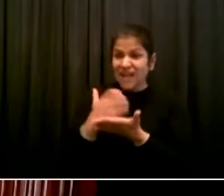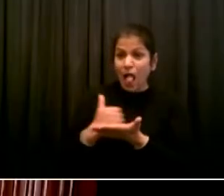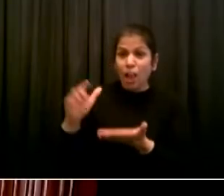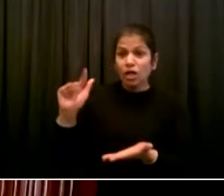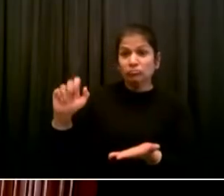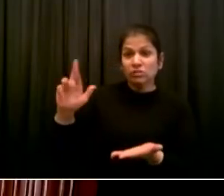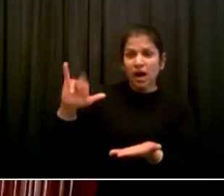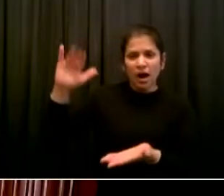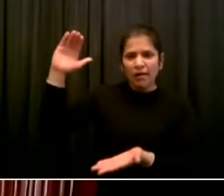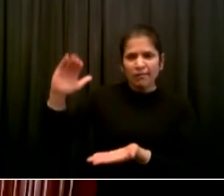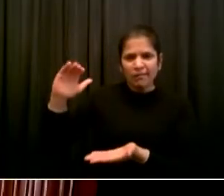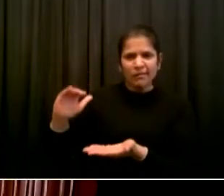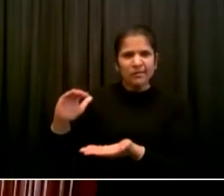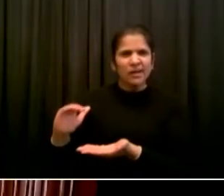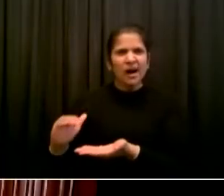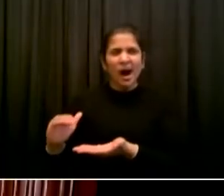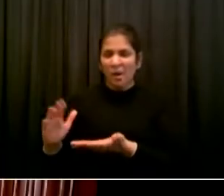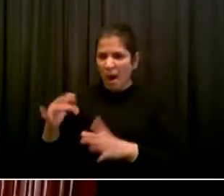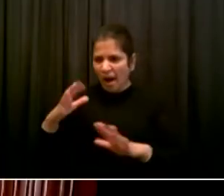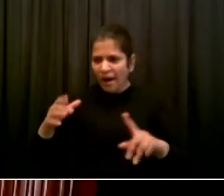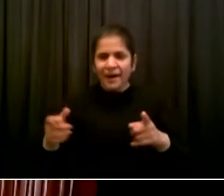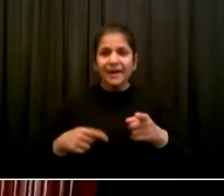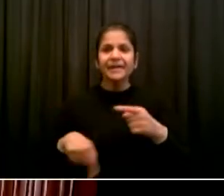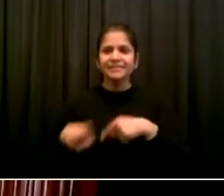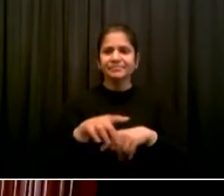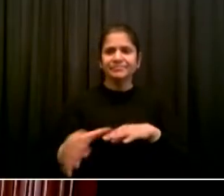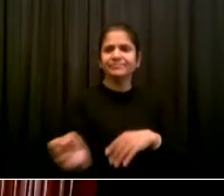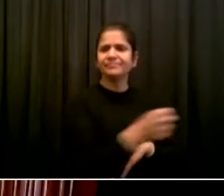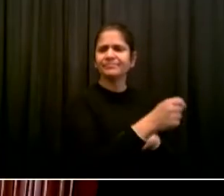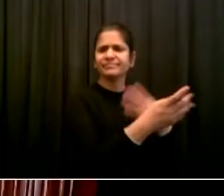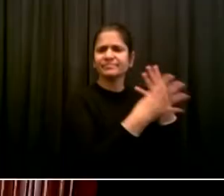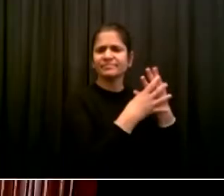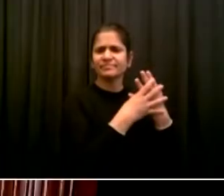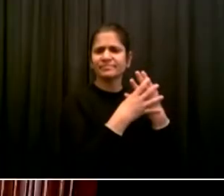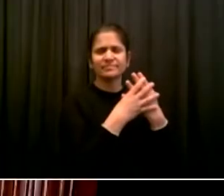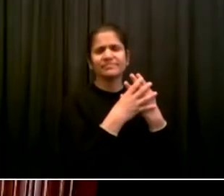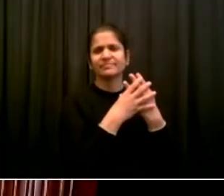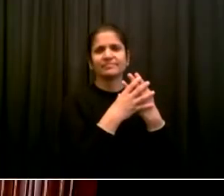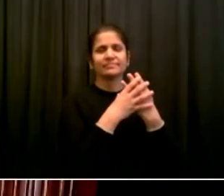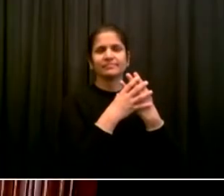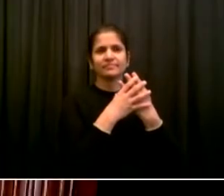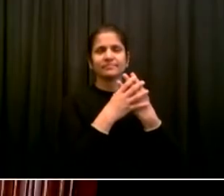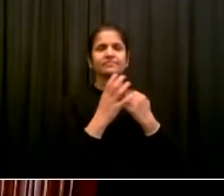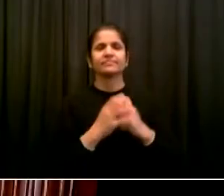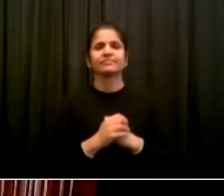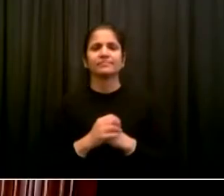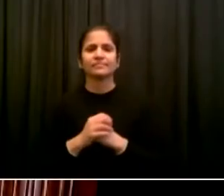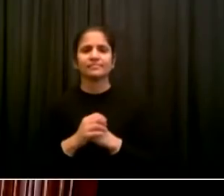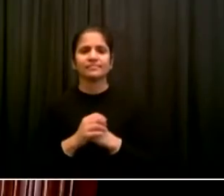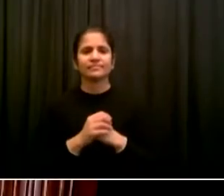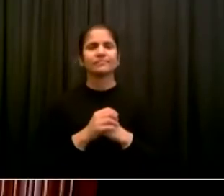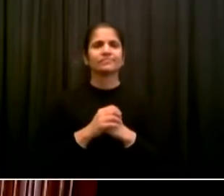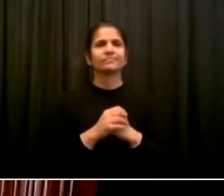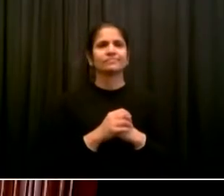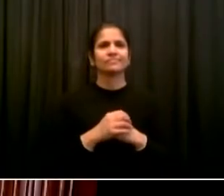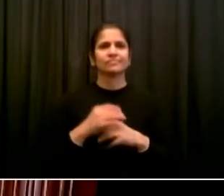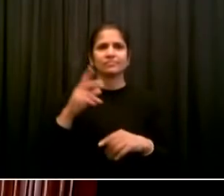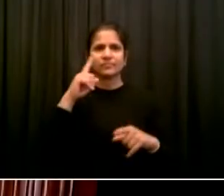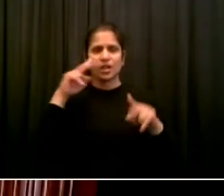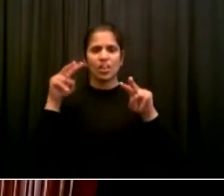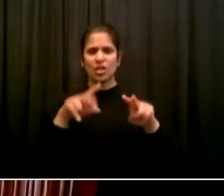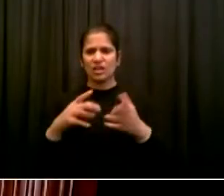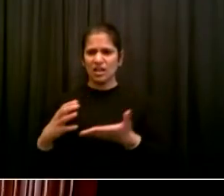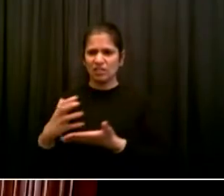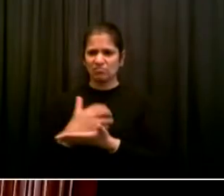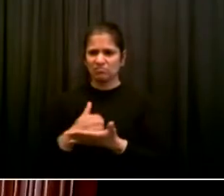that, they will find that it is nearly flat a trajectory in their earnings, in their lifetime earnings, while their white counterparts are